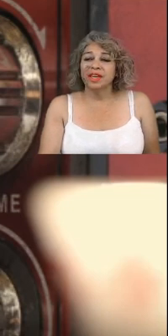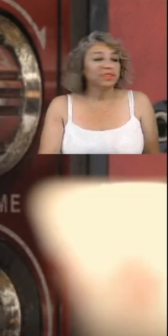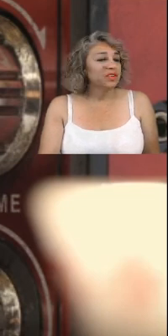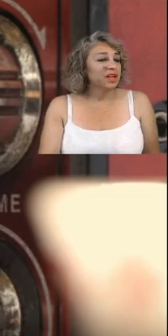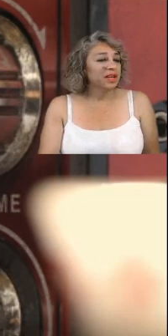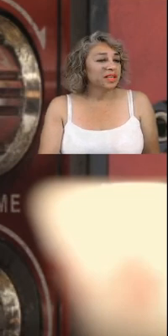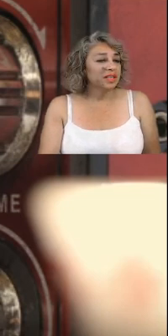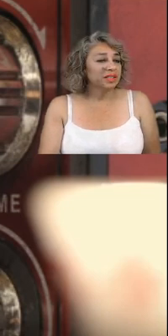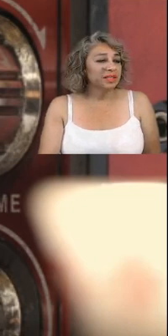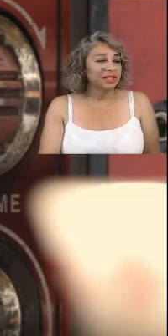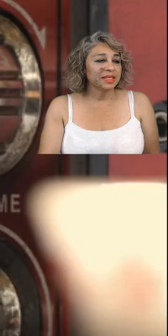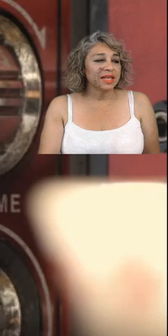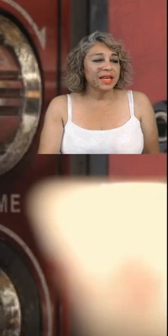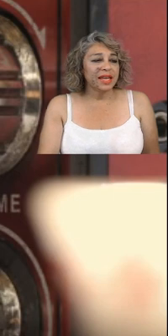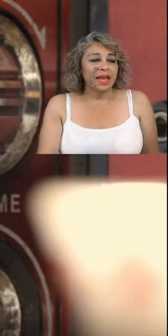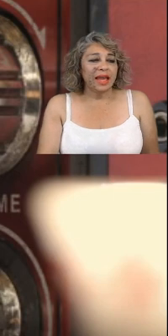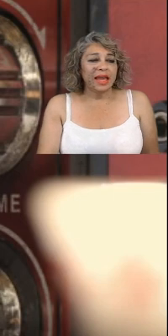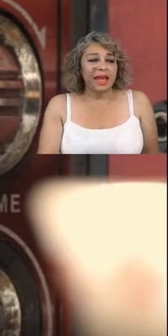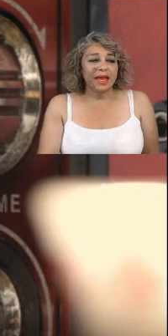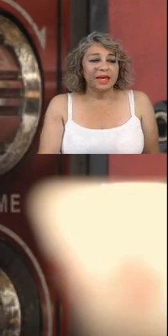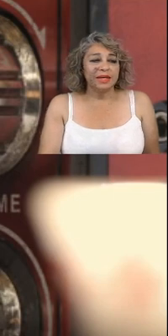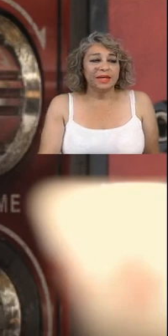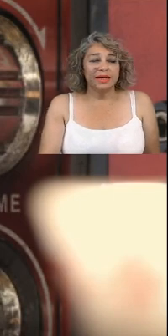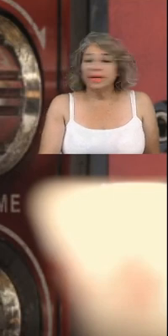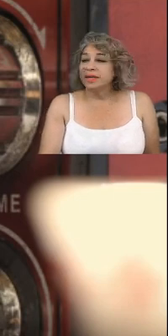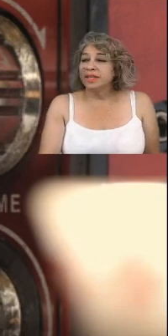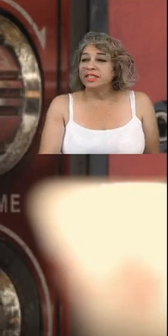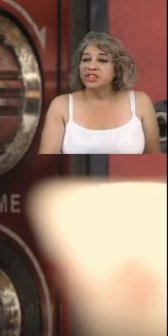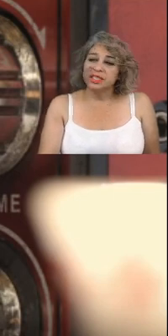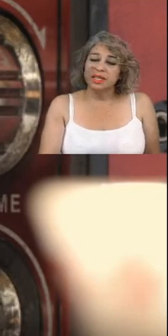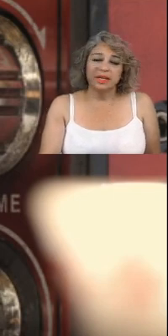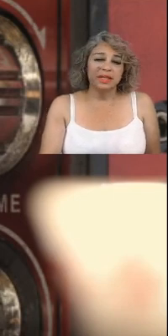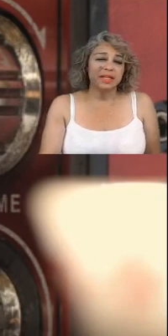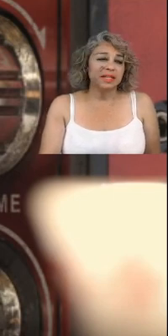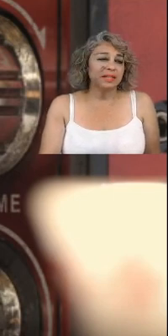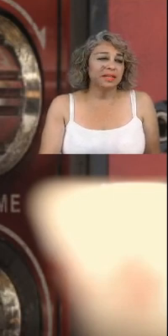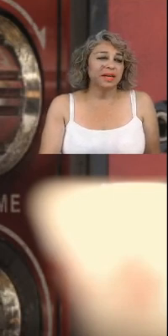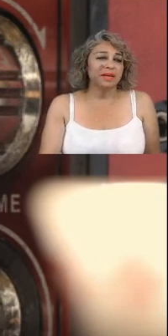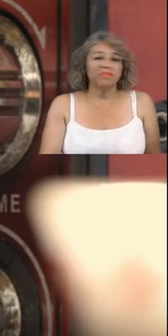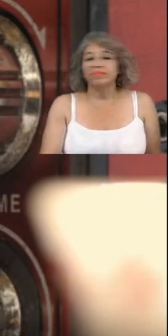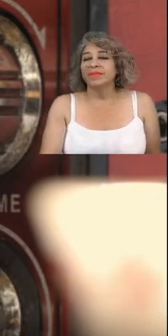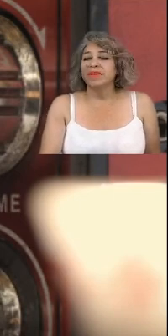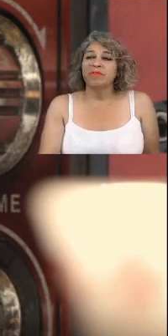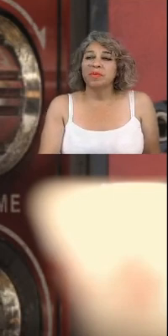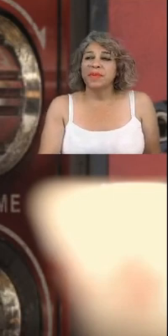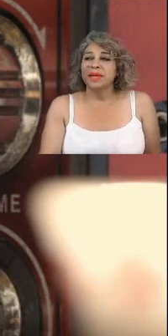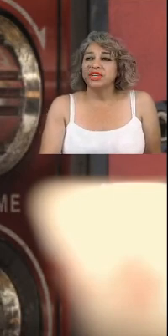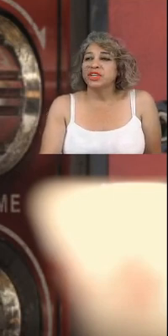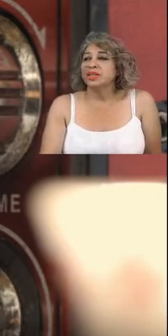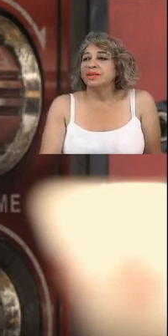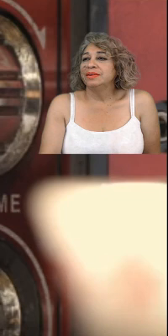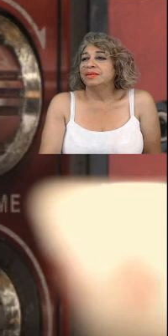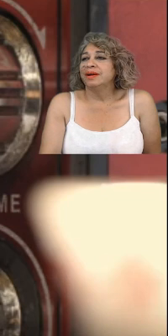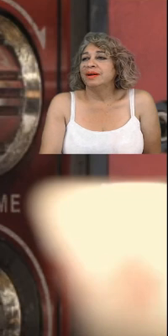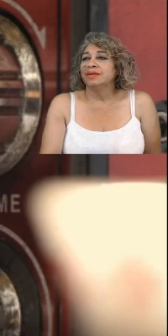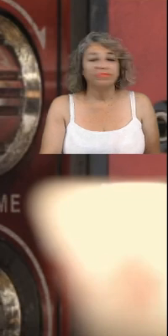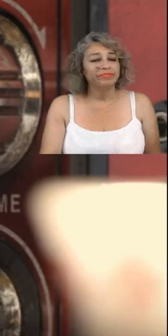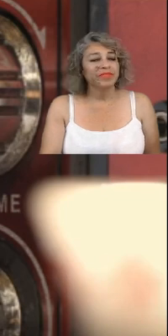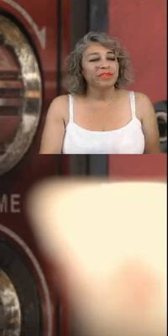elderly adults and it's just a little information